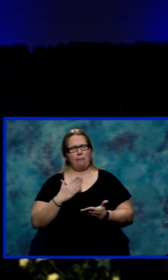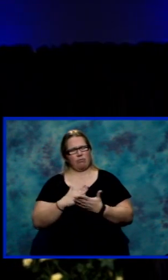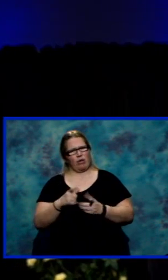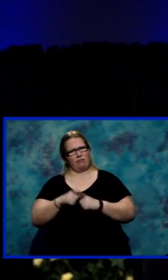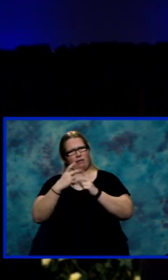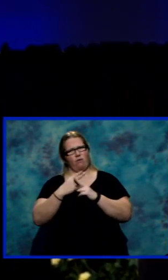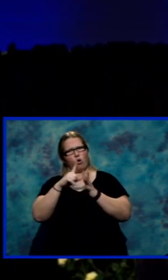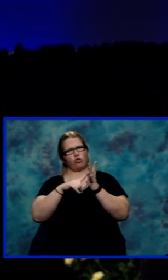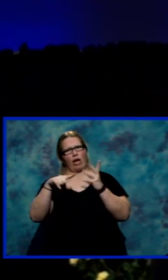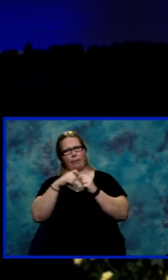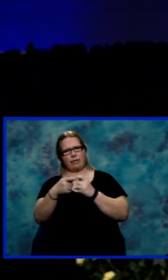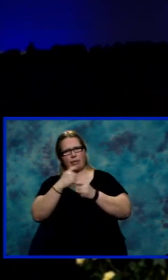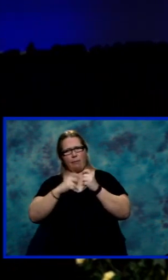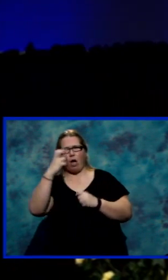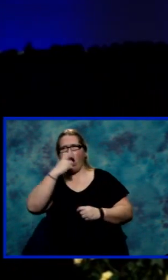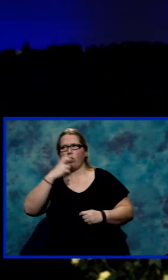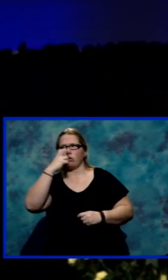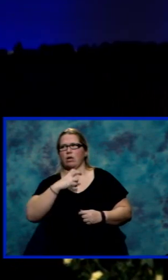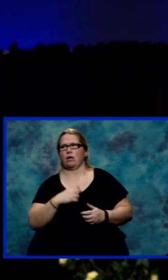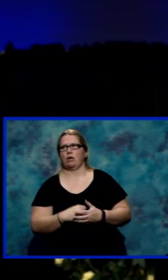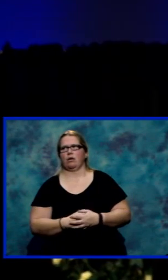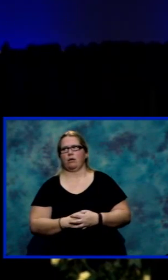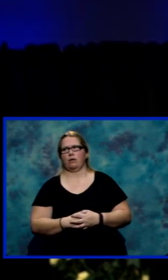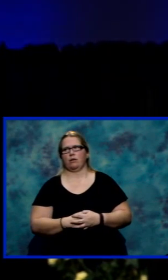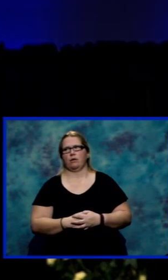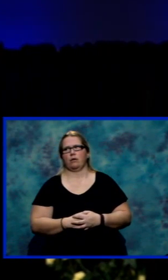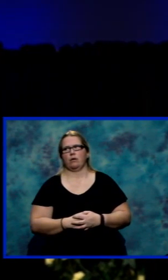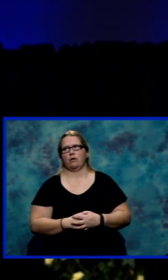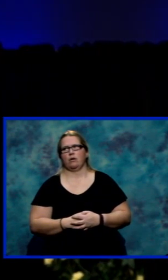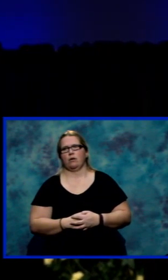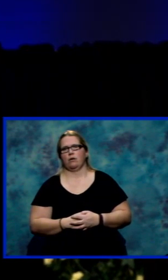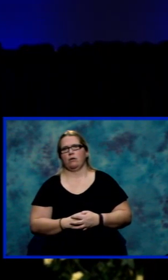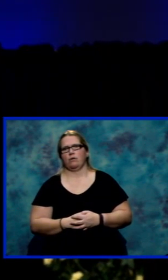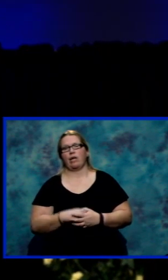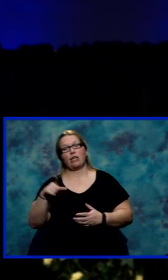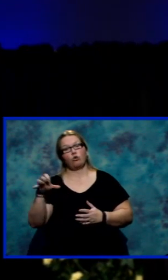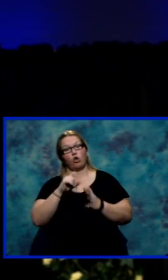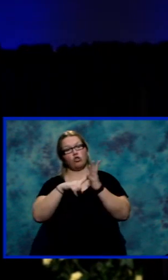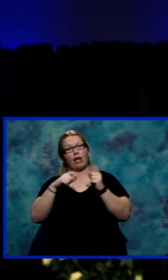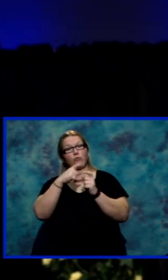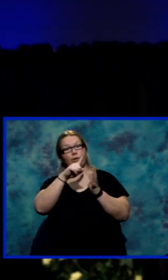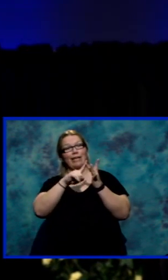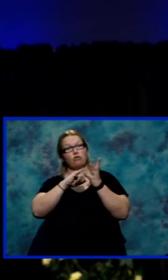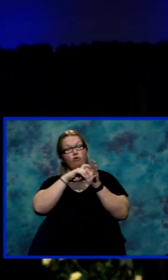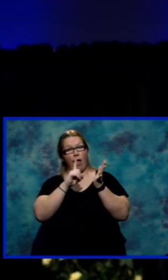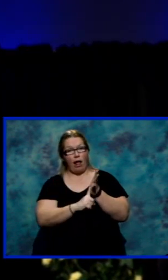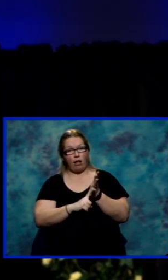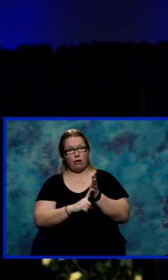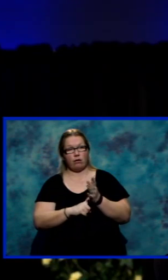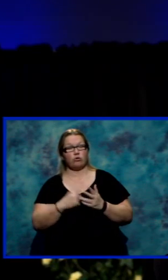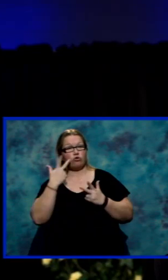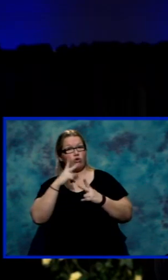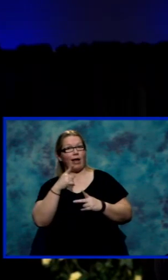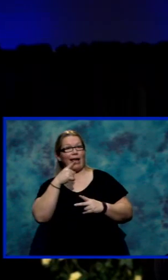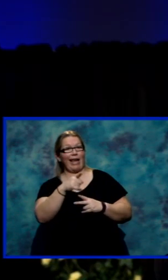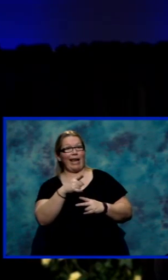as he was getting older and changing his name from Jacob to Israel to recognize that as a father, he had not done as